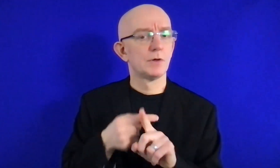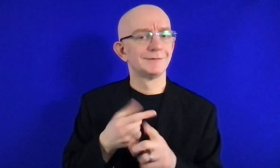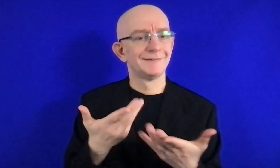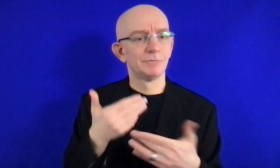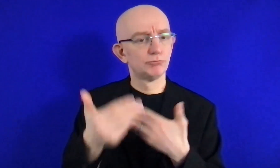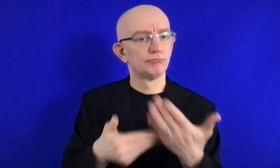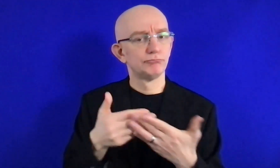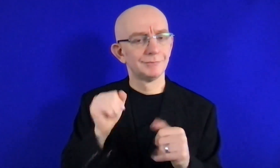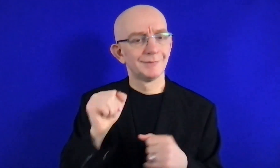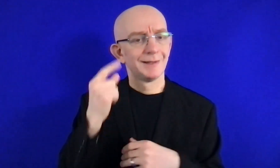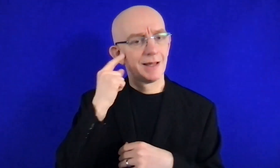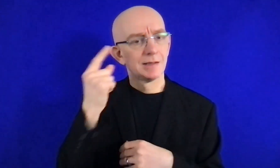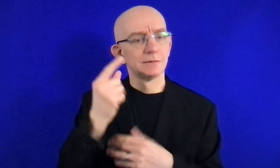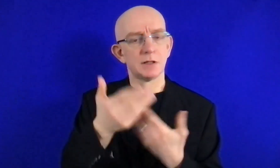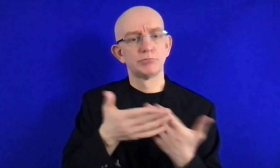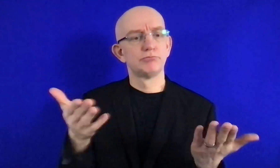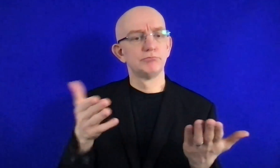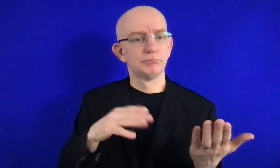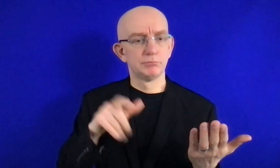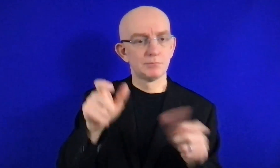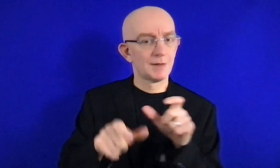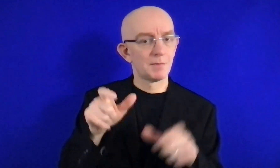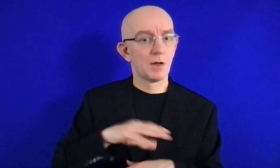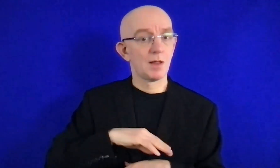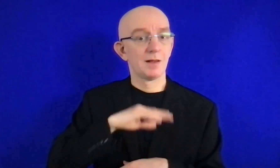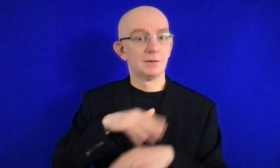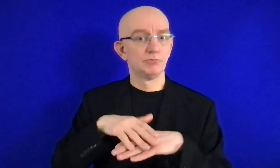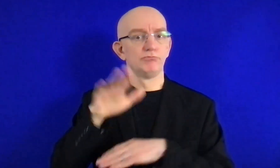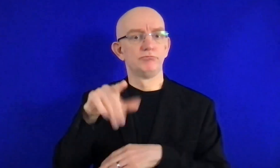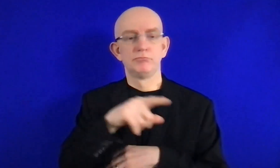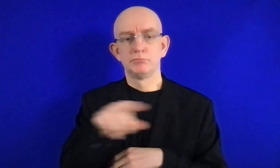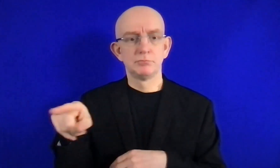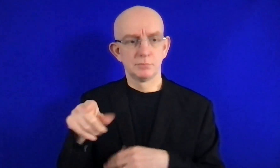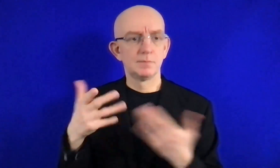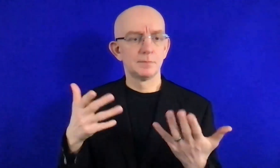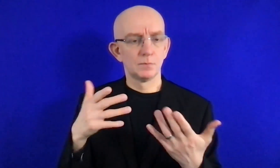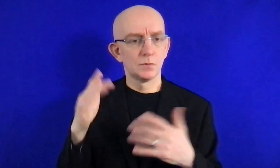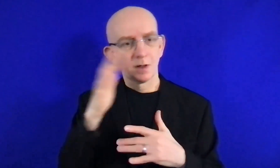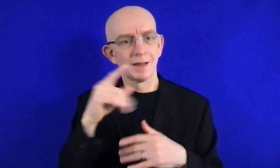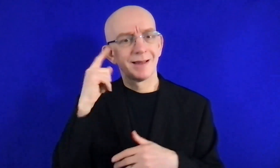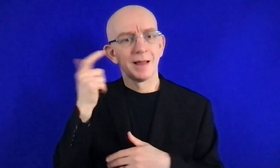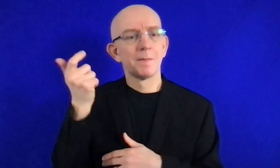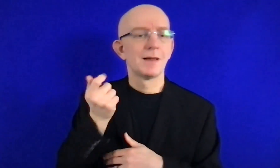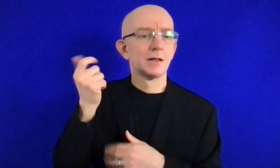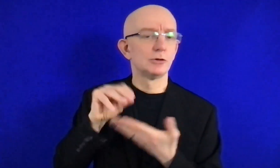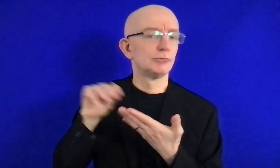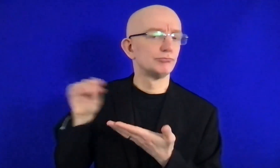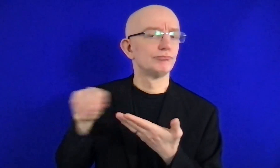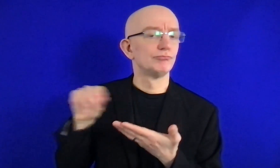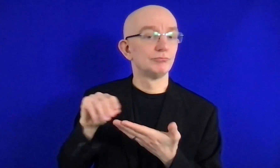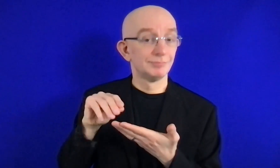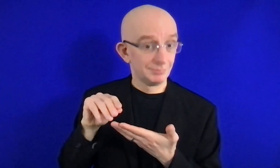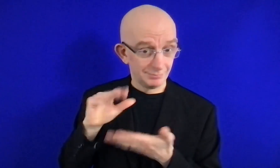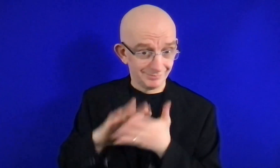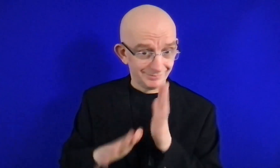costs. Also, I think this session was really fascinating in seeing the different examples of how countries with very different contexts are trying to